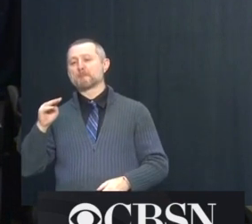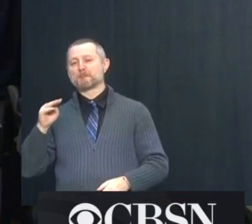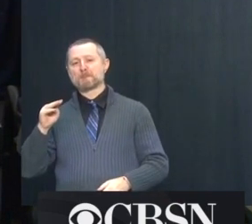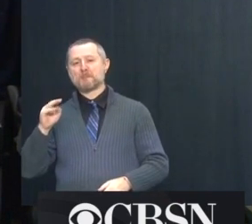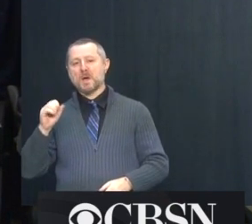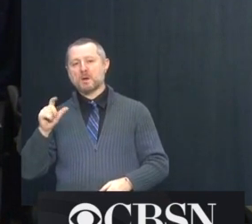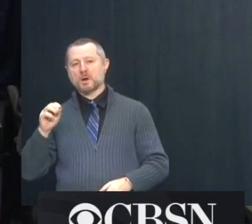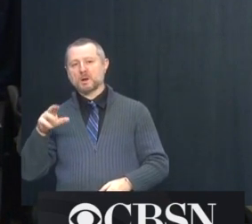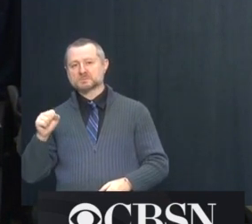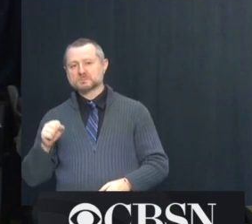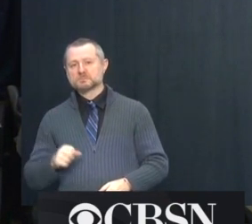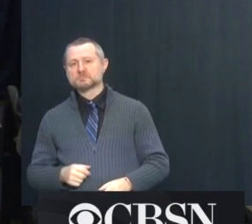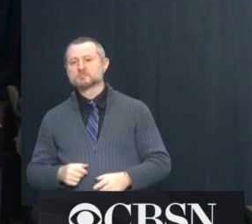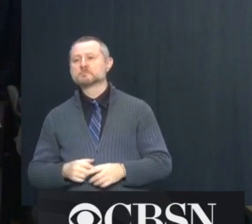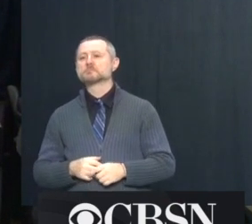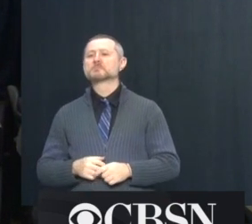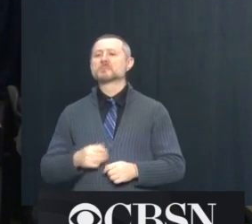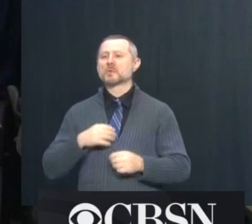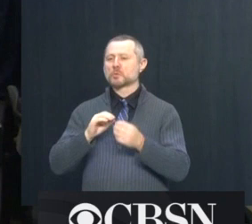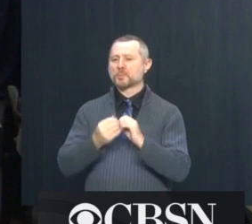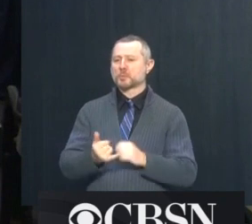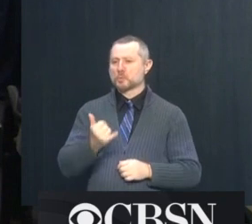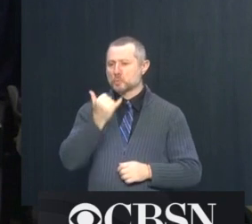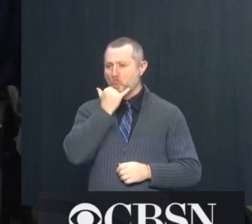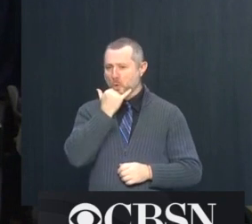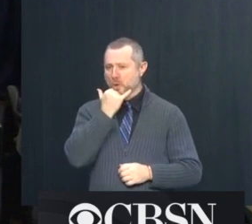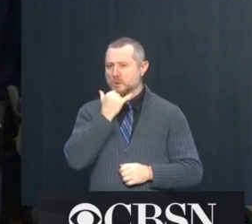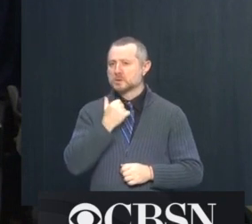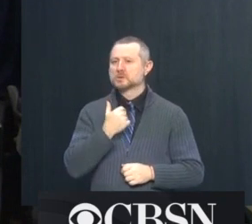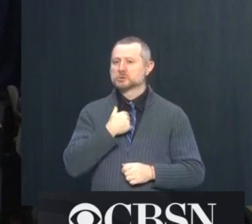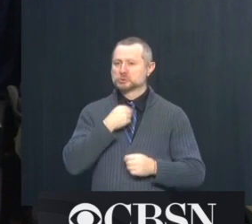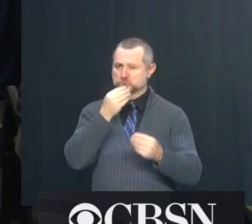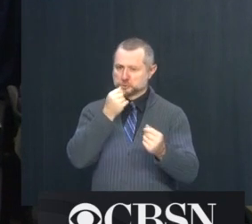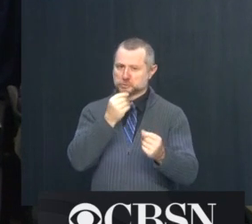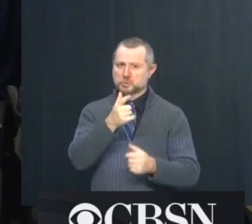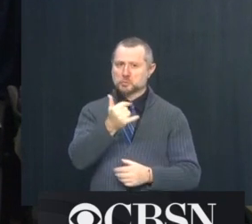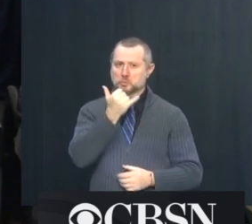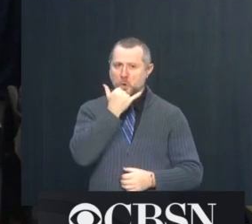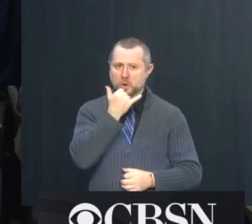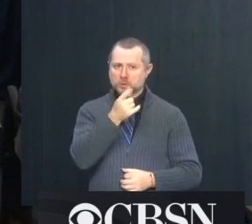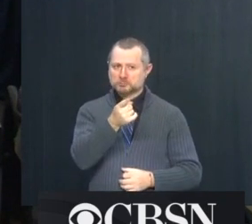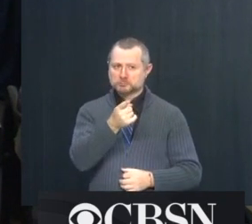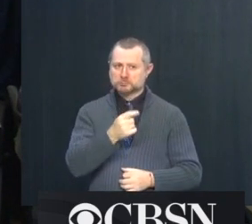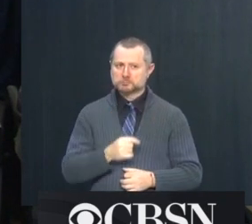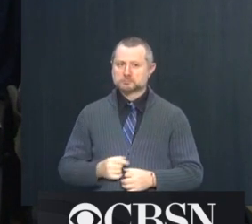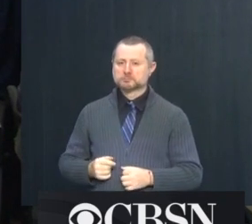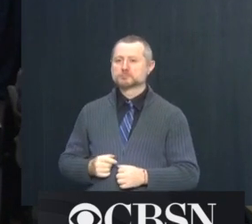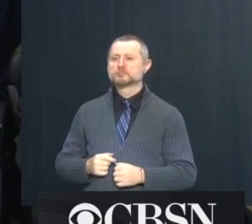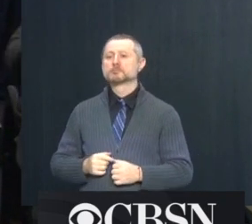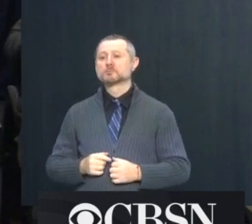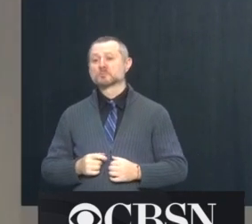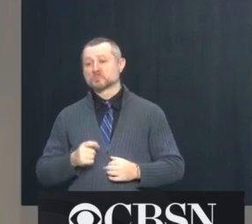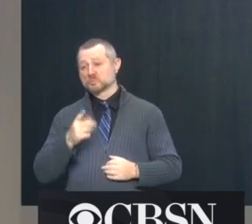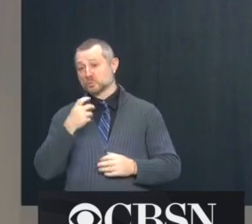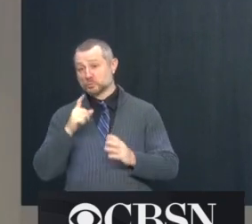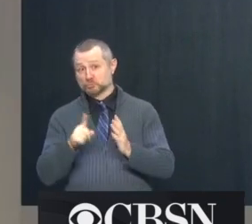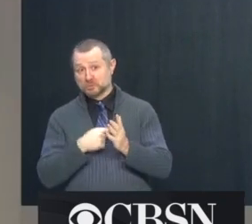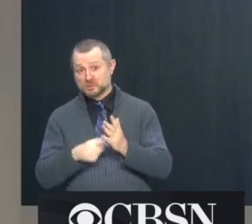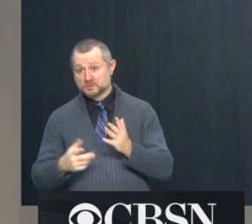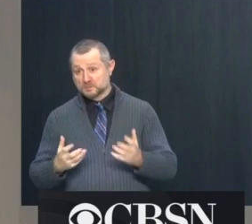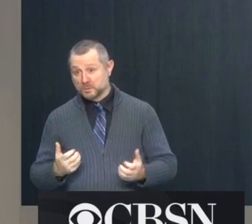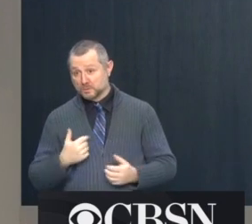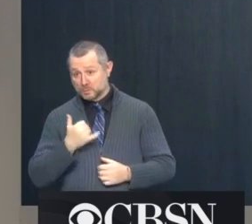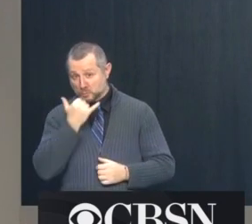numbers wrong. So let's relish this moment for a second. That Chancellor, so you want to say, Mr. Chancellor, you were wrong? I was